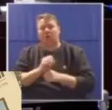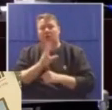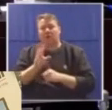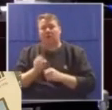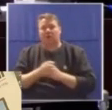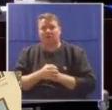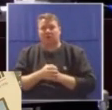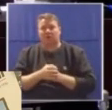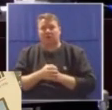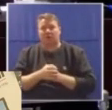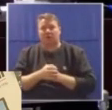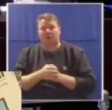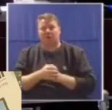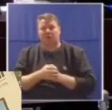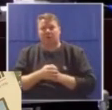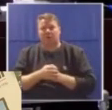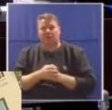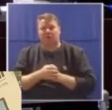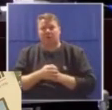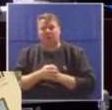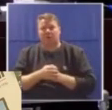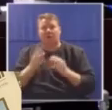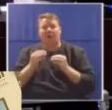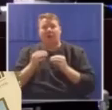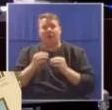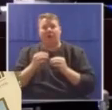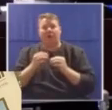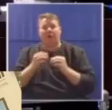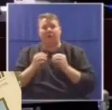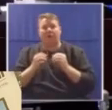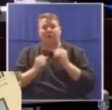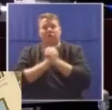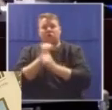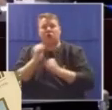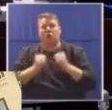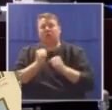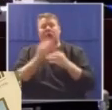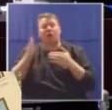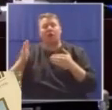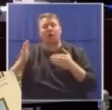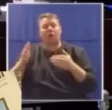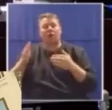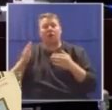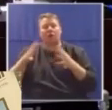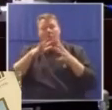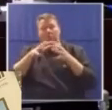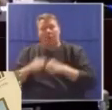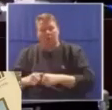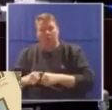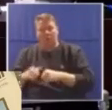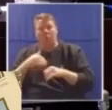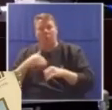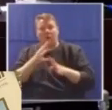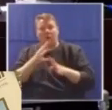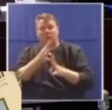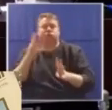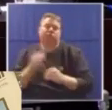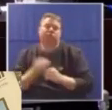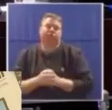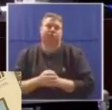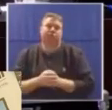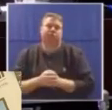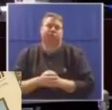have a generator that is broken down, we wait in line. But the initiatives we are taking is that we will add